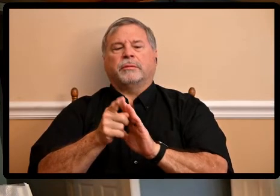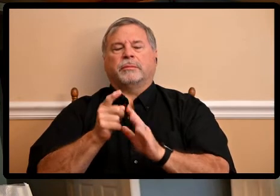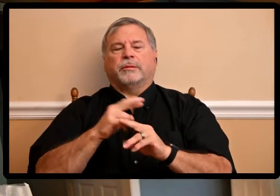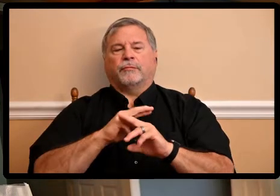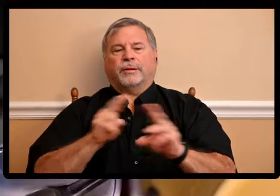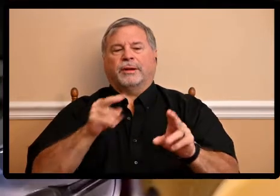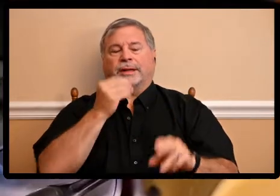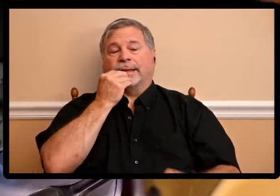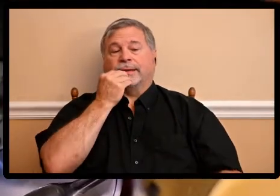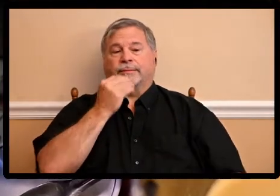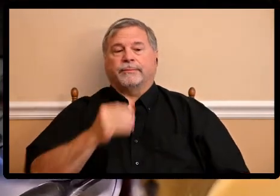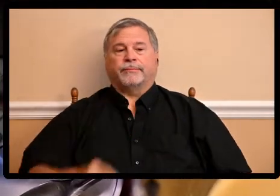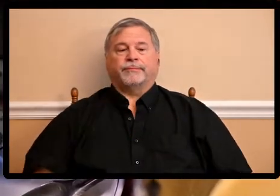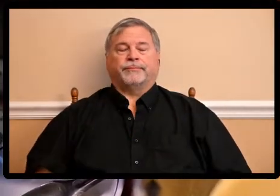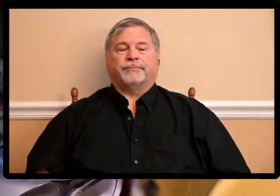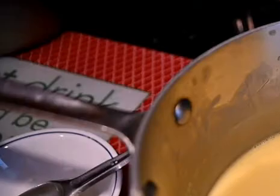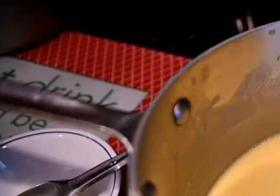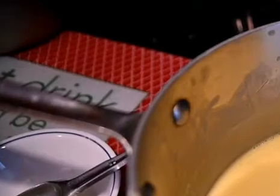eat.